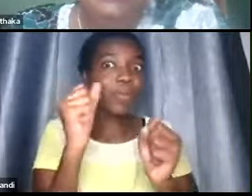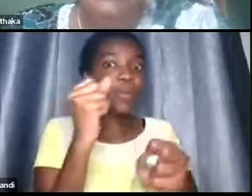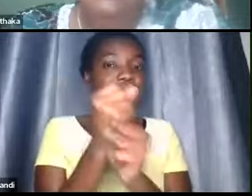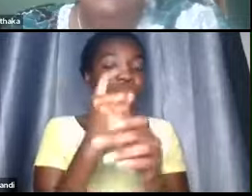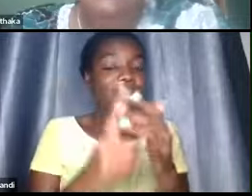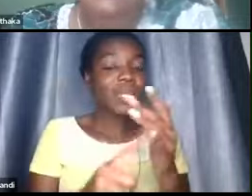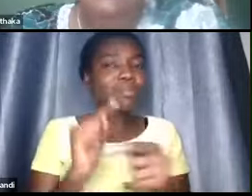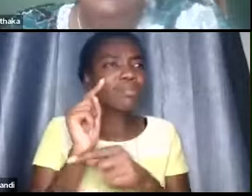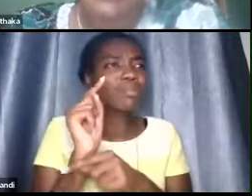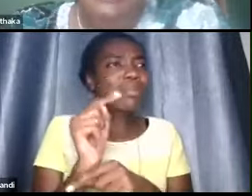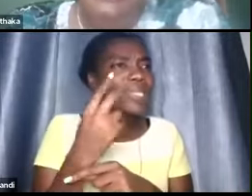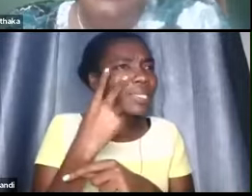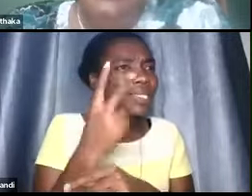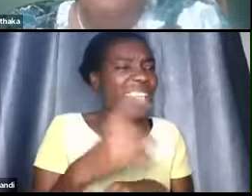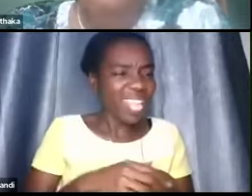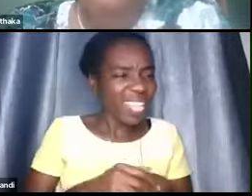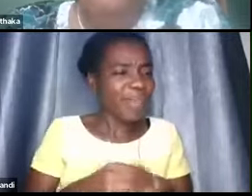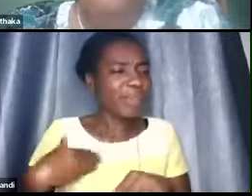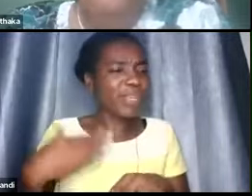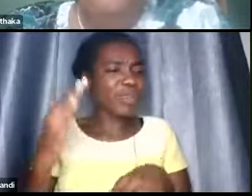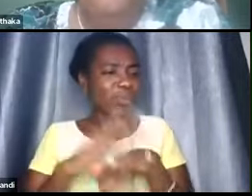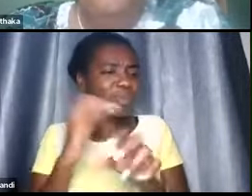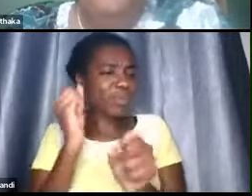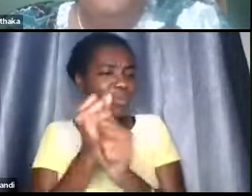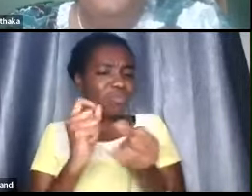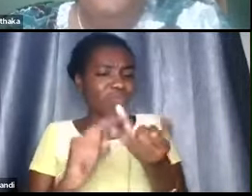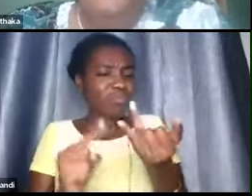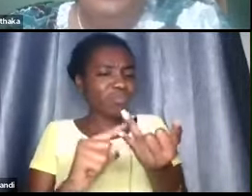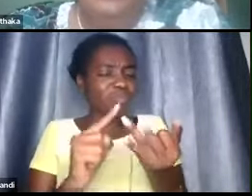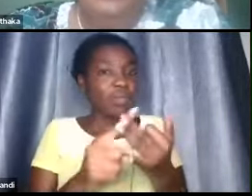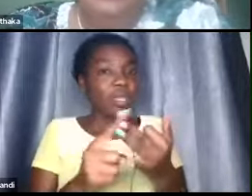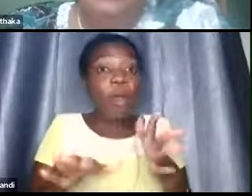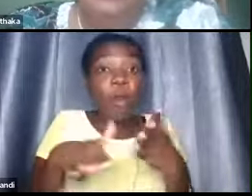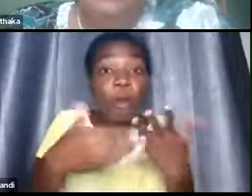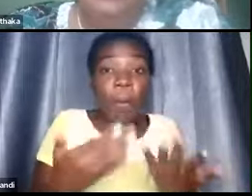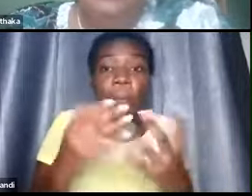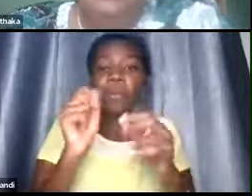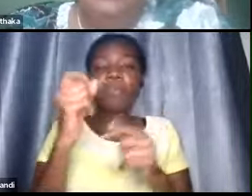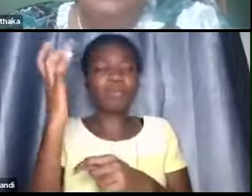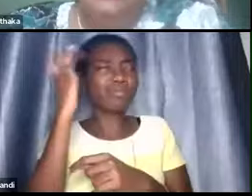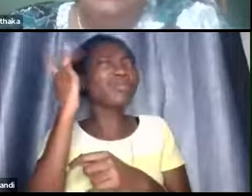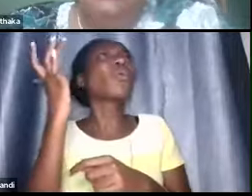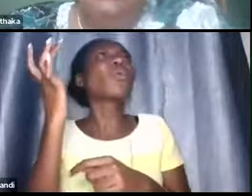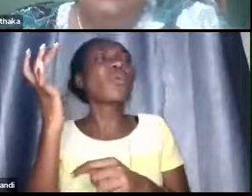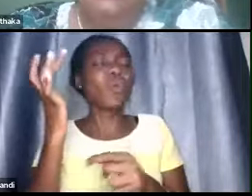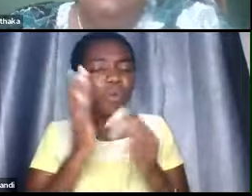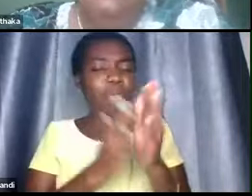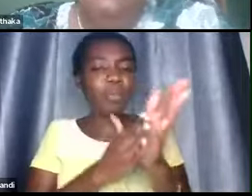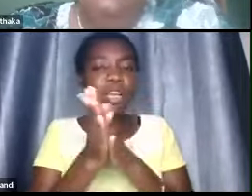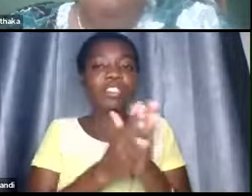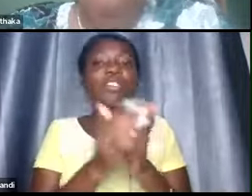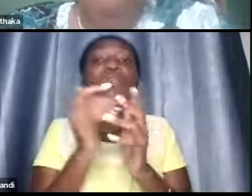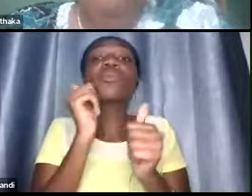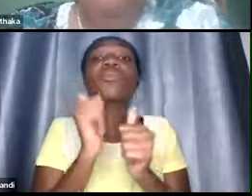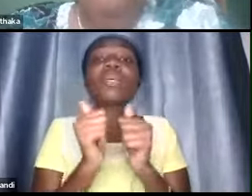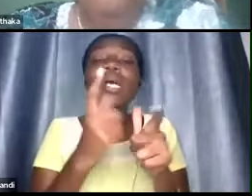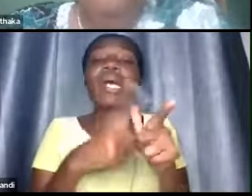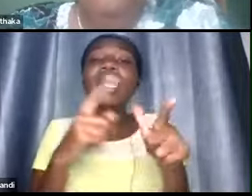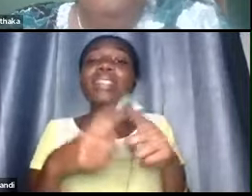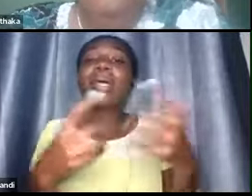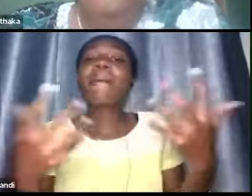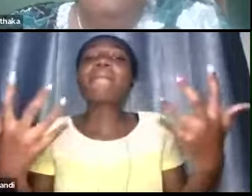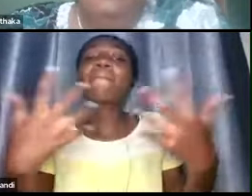at, okay? Or how do they now discover what their passions are to align it to whatever